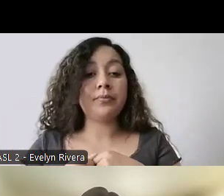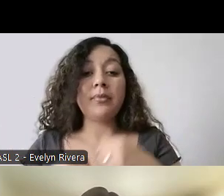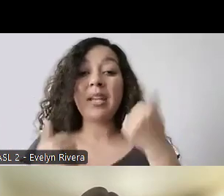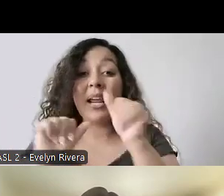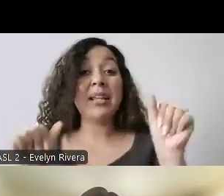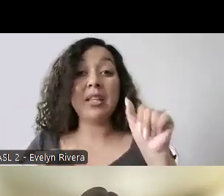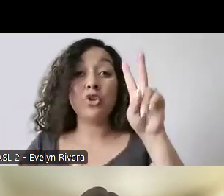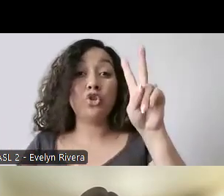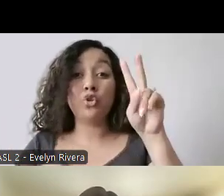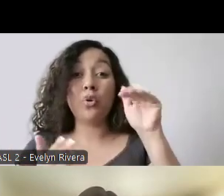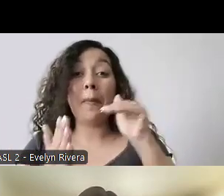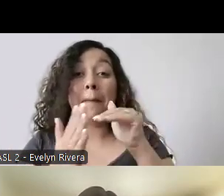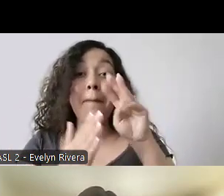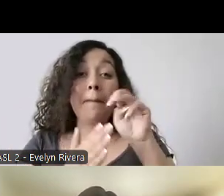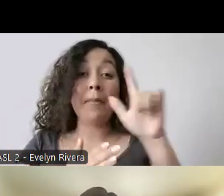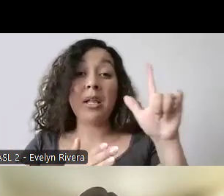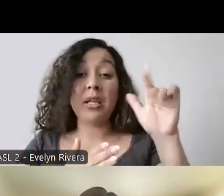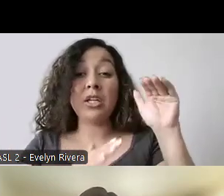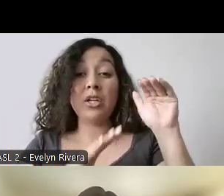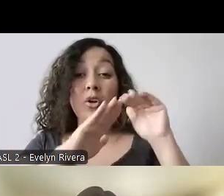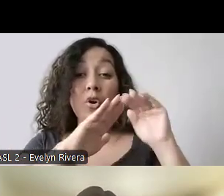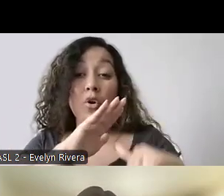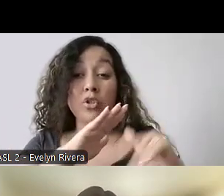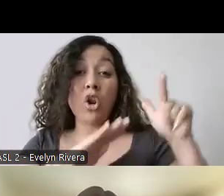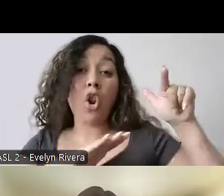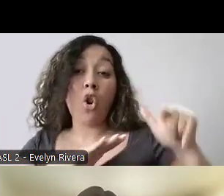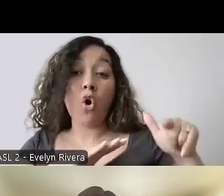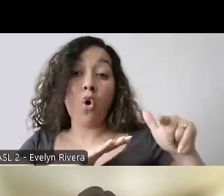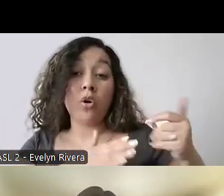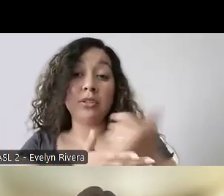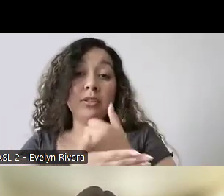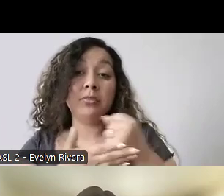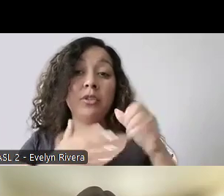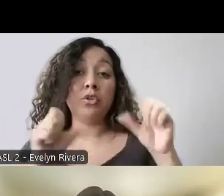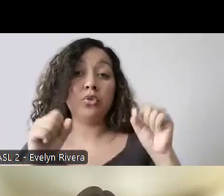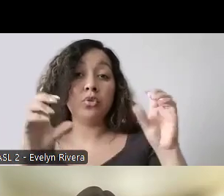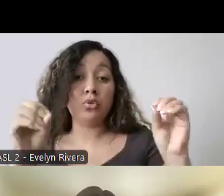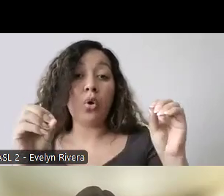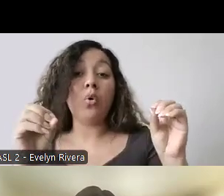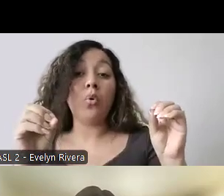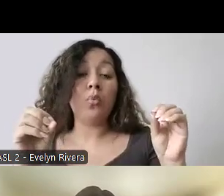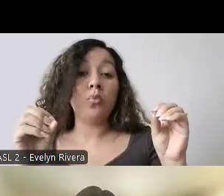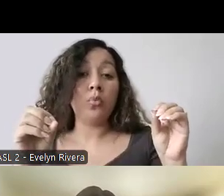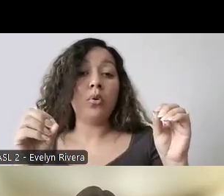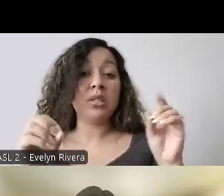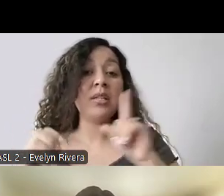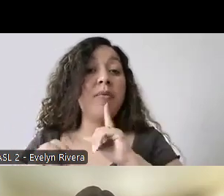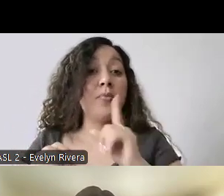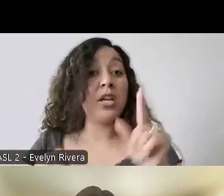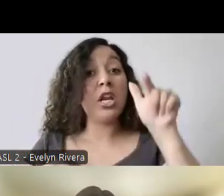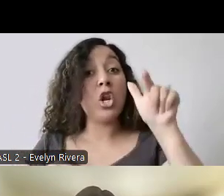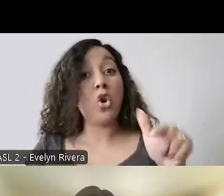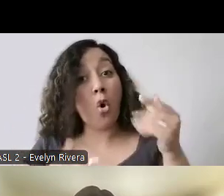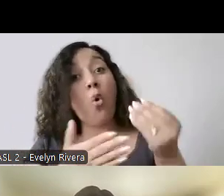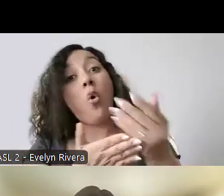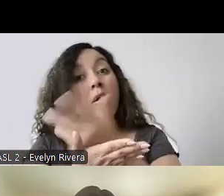$2 million as an estimate is a low estimate. So this is a very low estimate